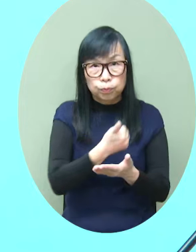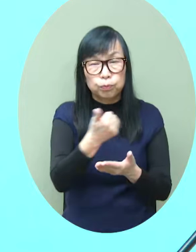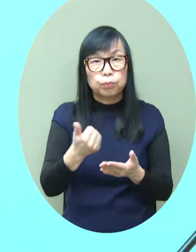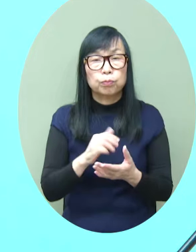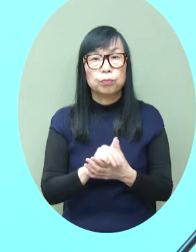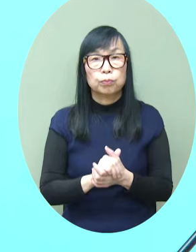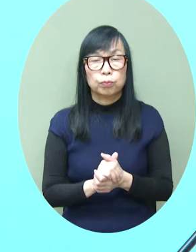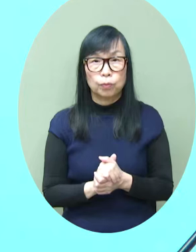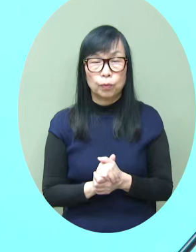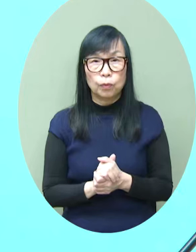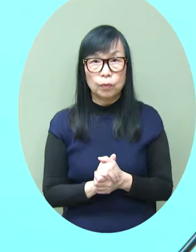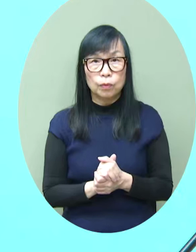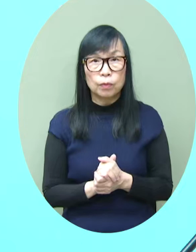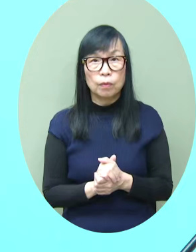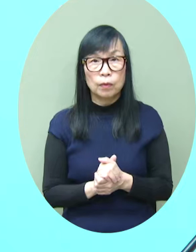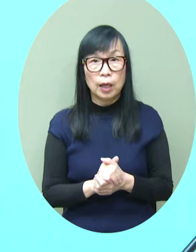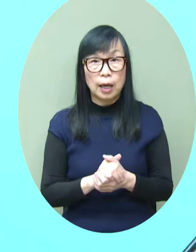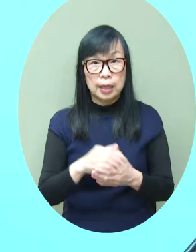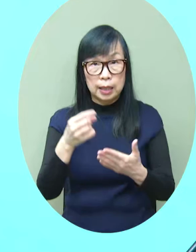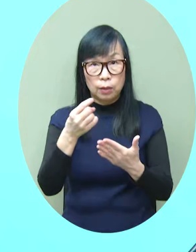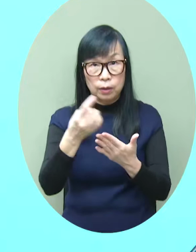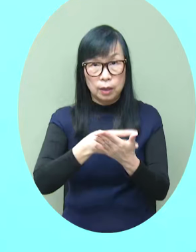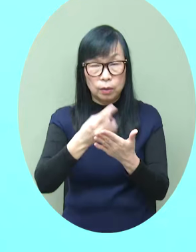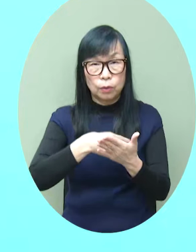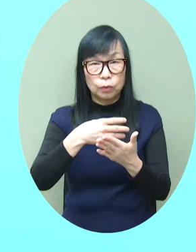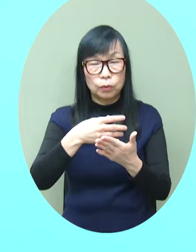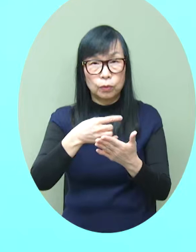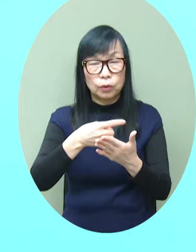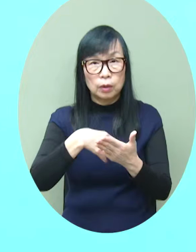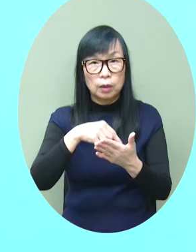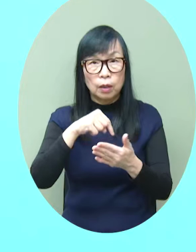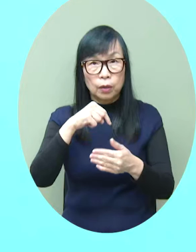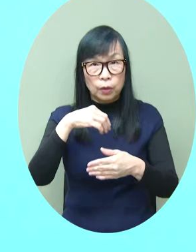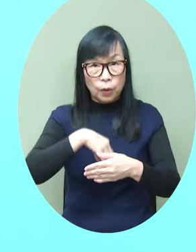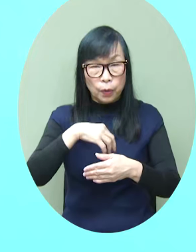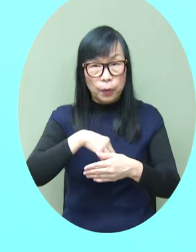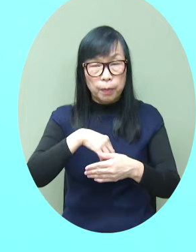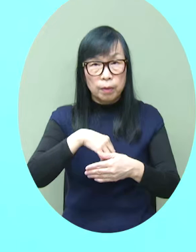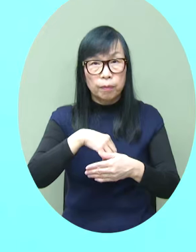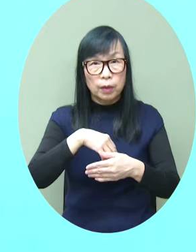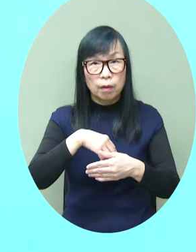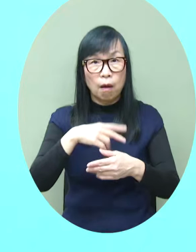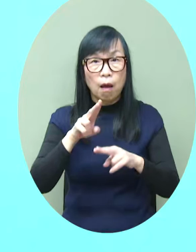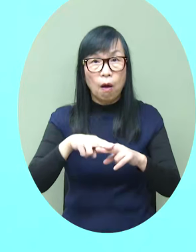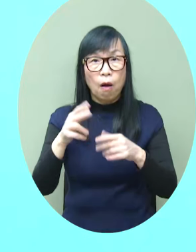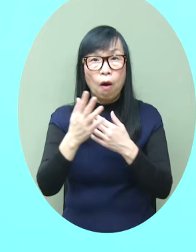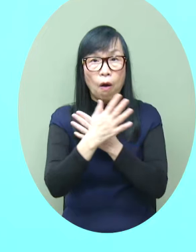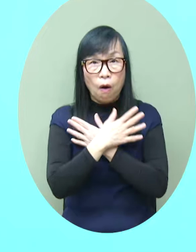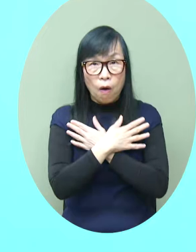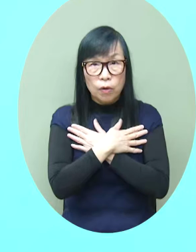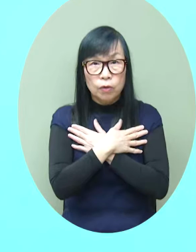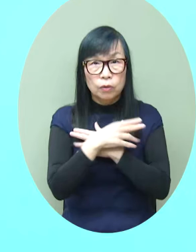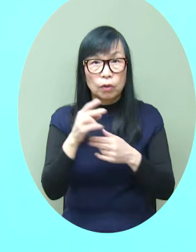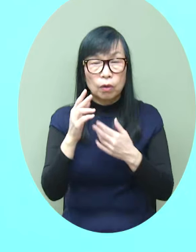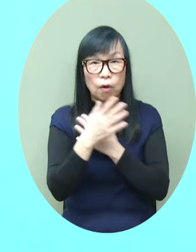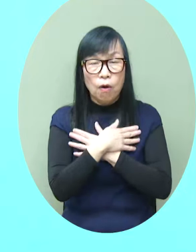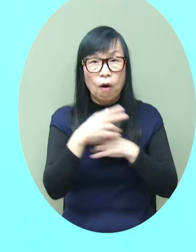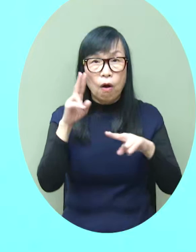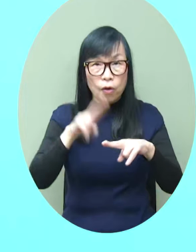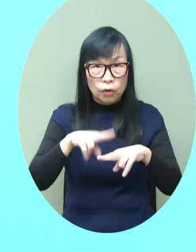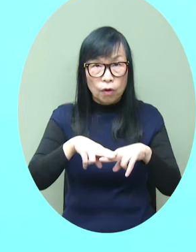politicians or legislative council members who are patriotic. So they will not do anything to endanger national security. They could